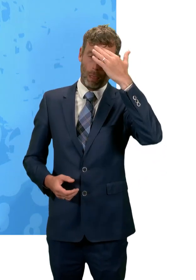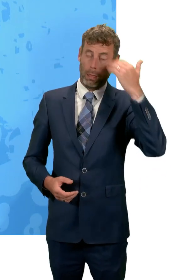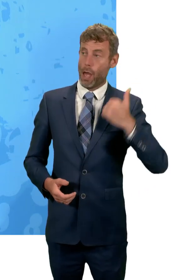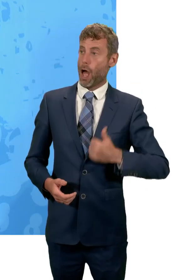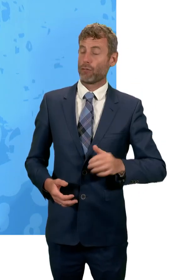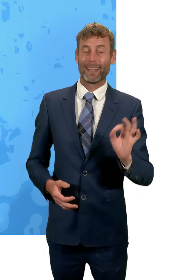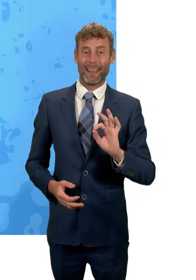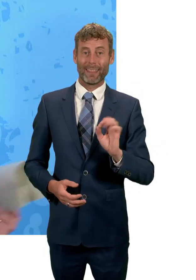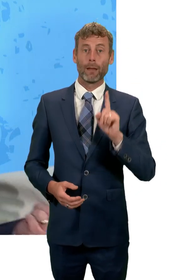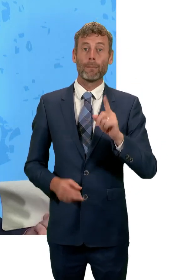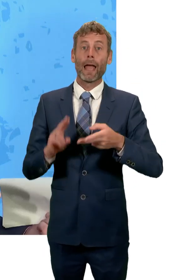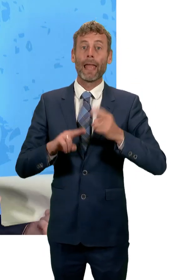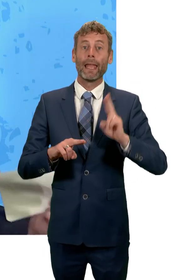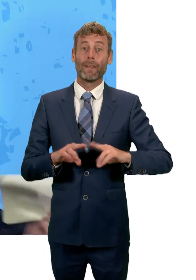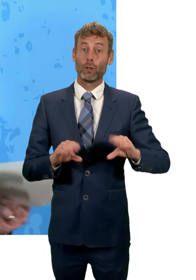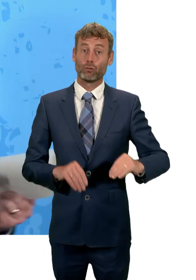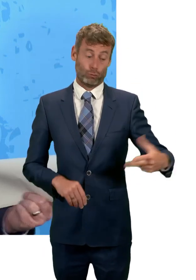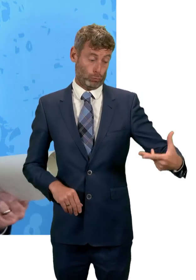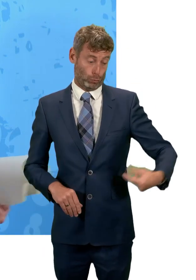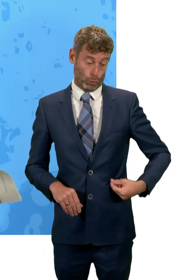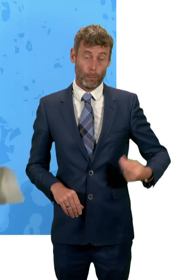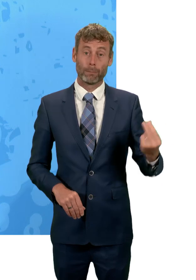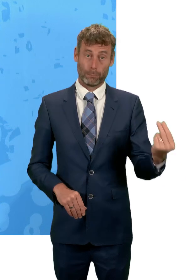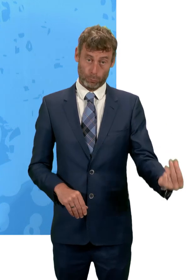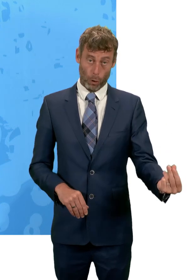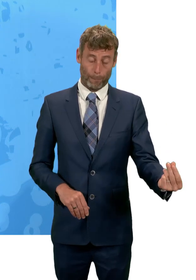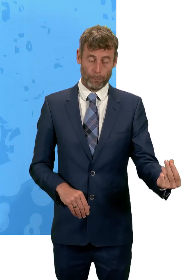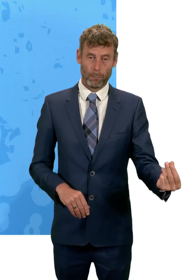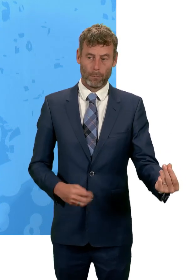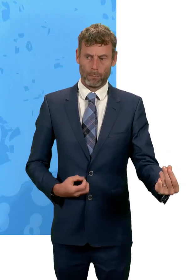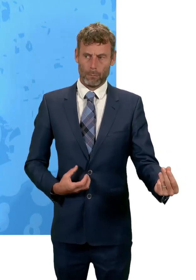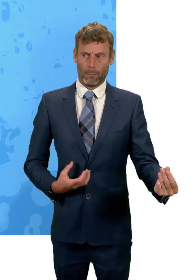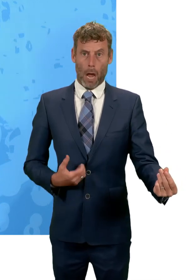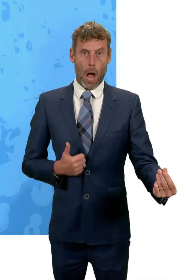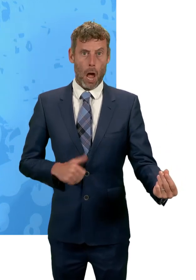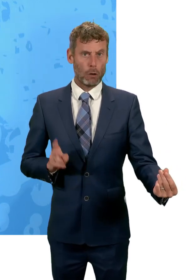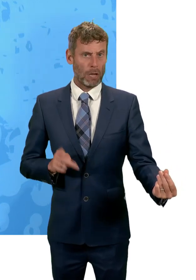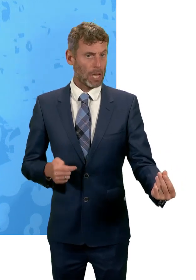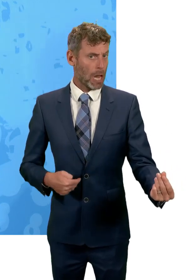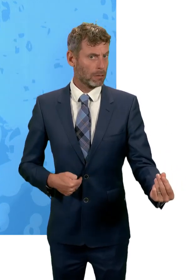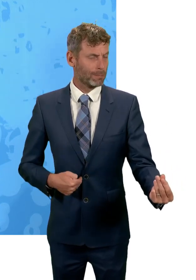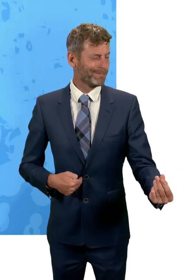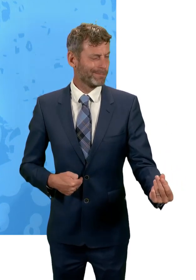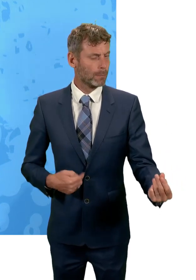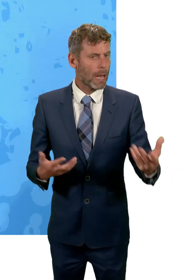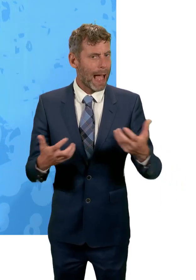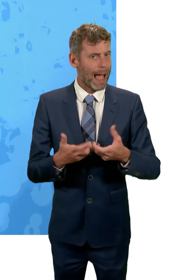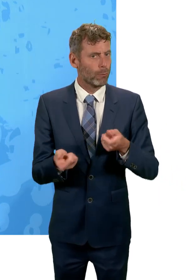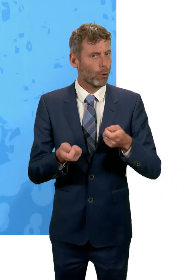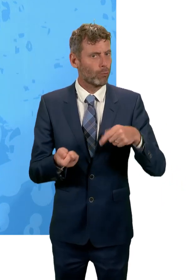drugs, it has to be part and parcel of an education programme so they do understand what they should and shouldn't be